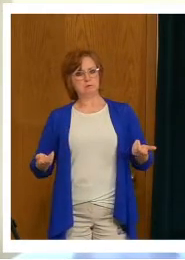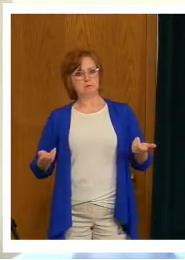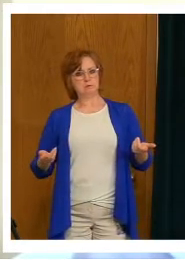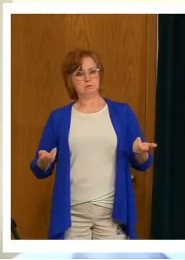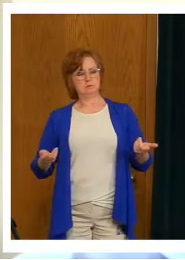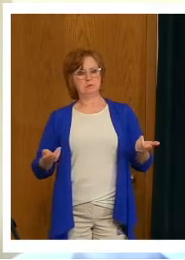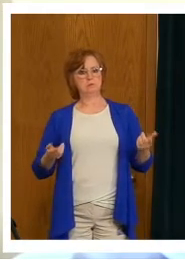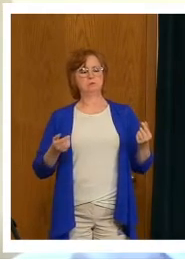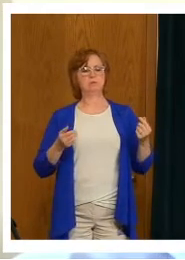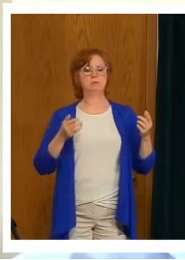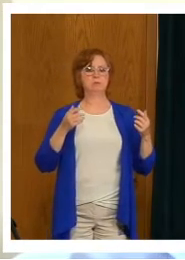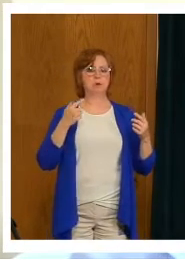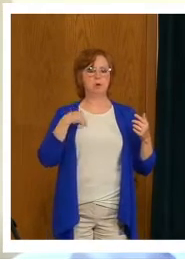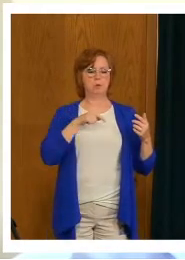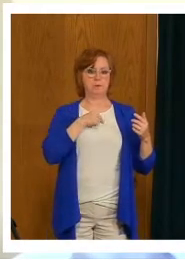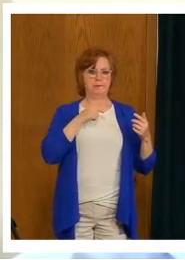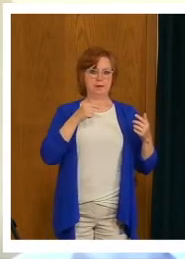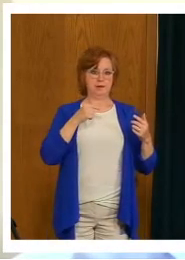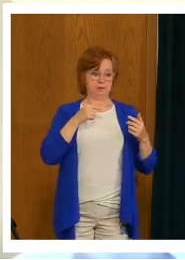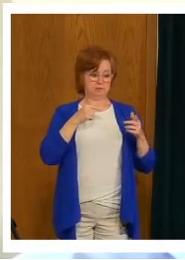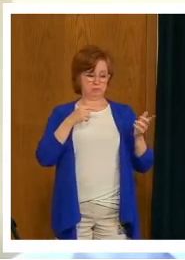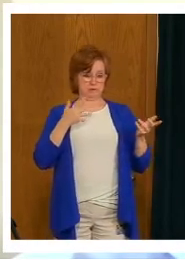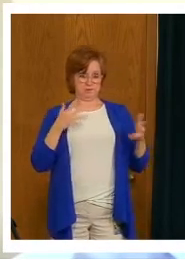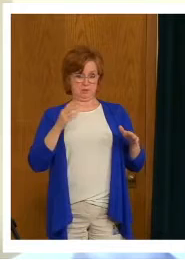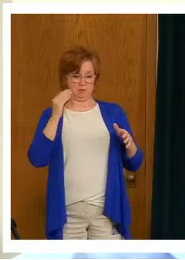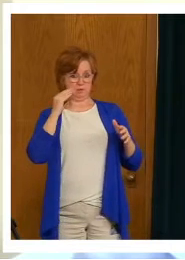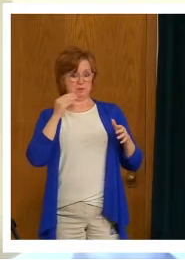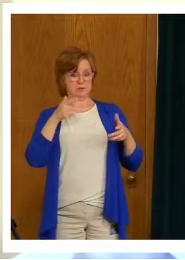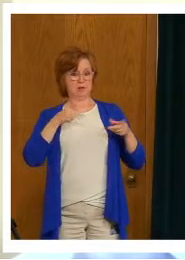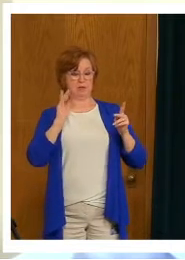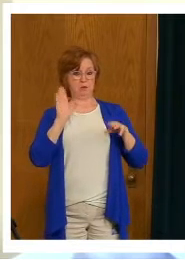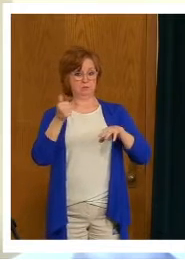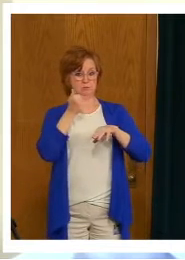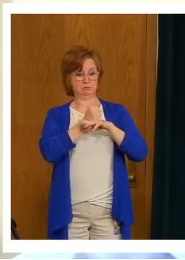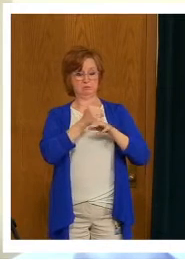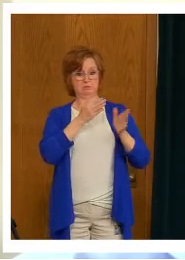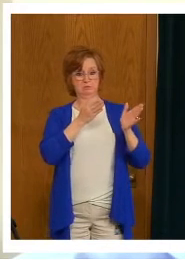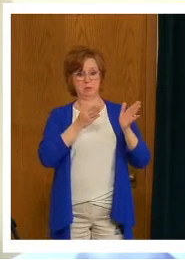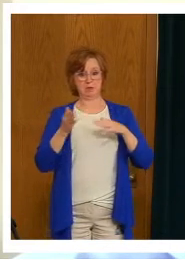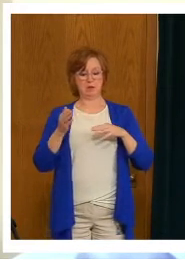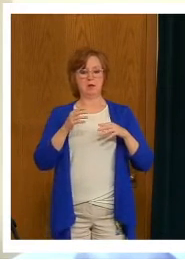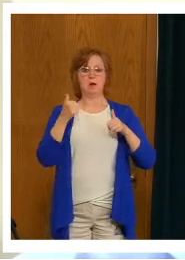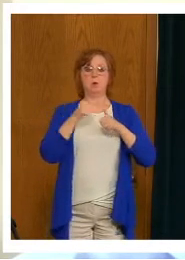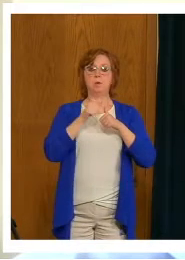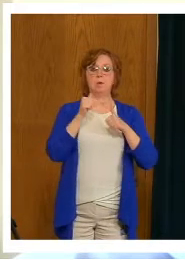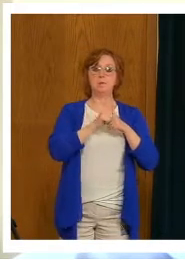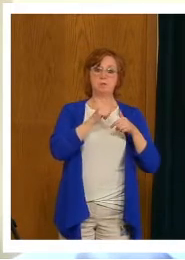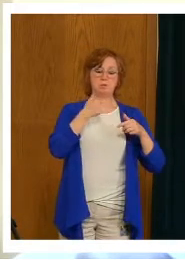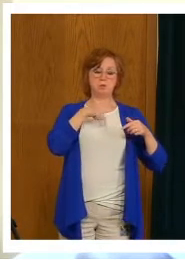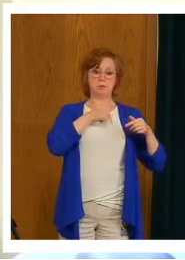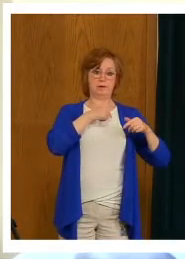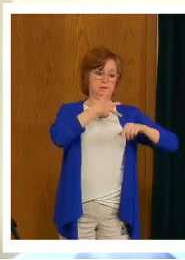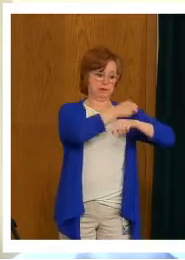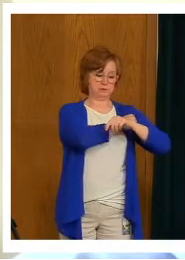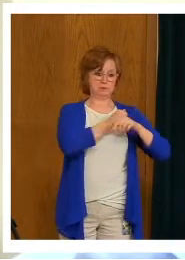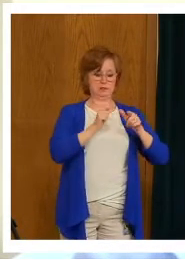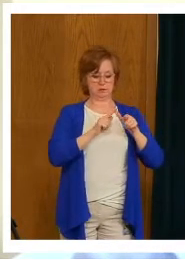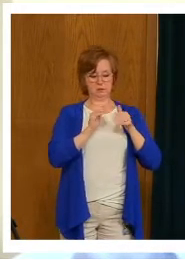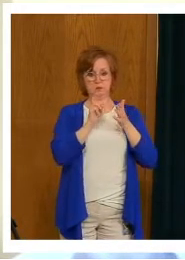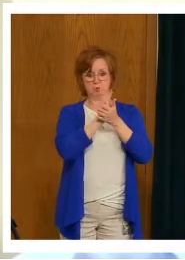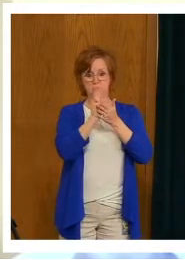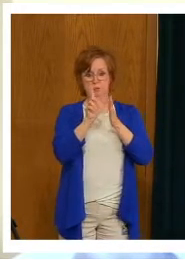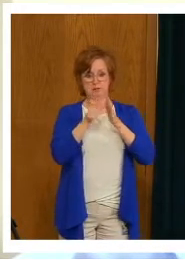given a 3-week buffer because your immunity starts developing 2 weeks after vaccination, and after 3 weeks is